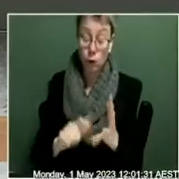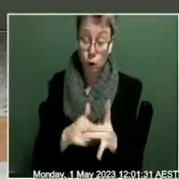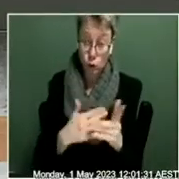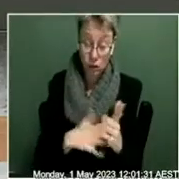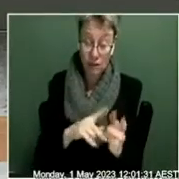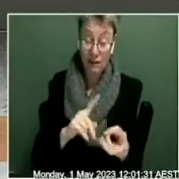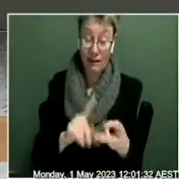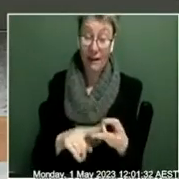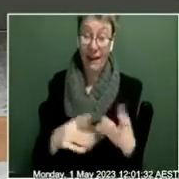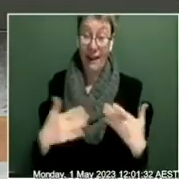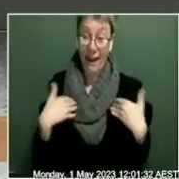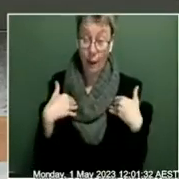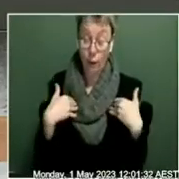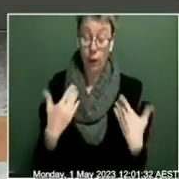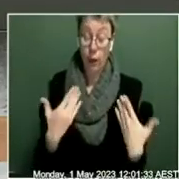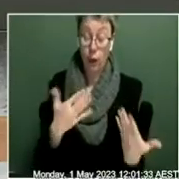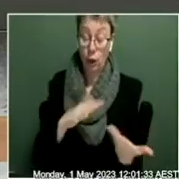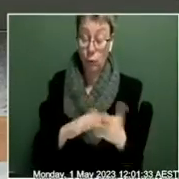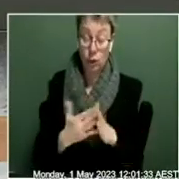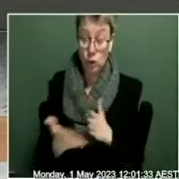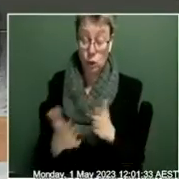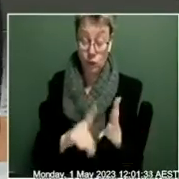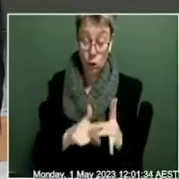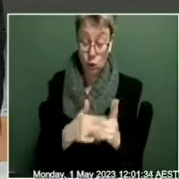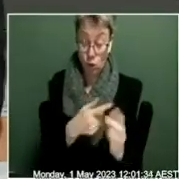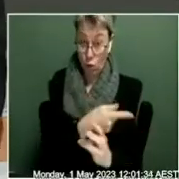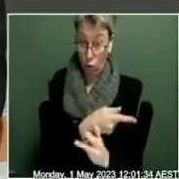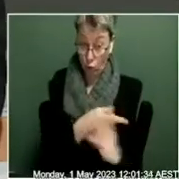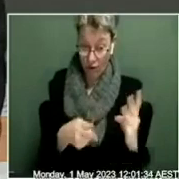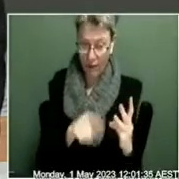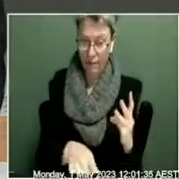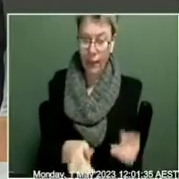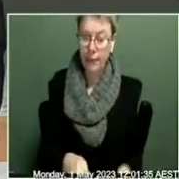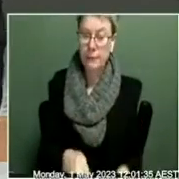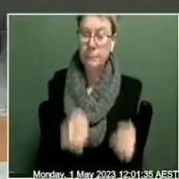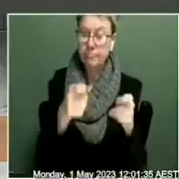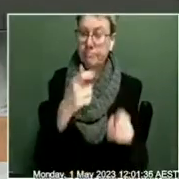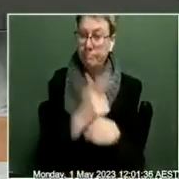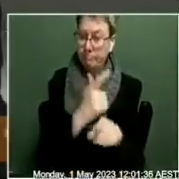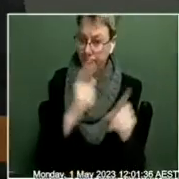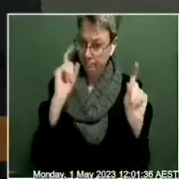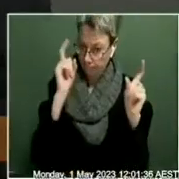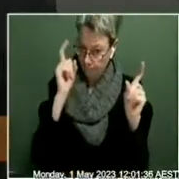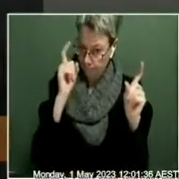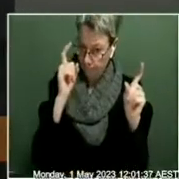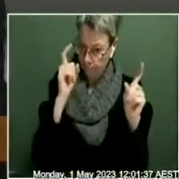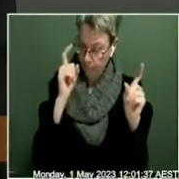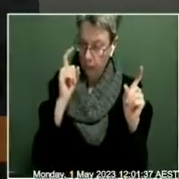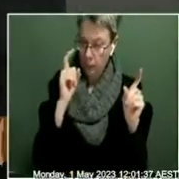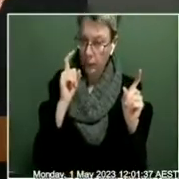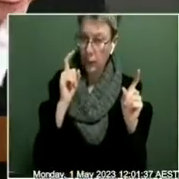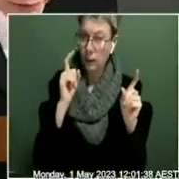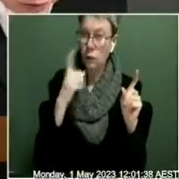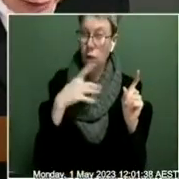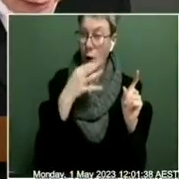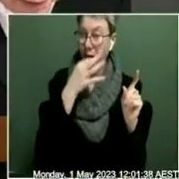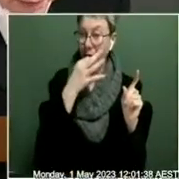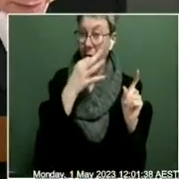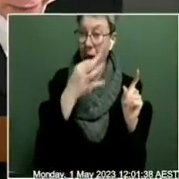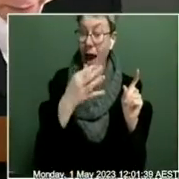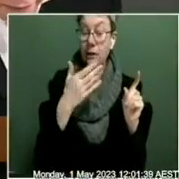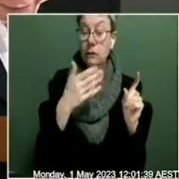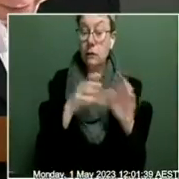If I could ask the operator to bring up the joint statement of those unions, which is in the witnesses